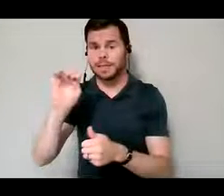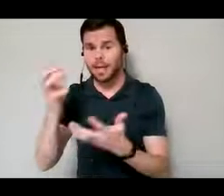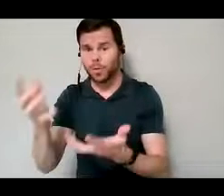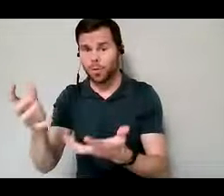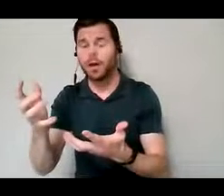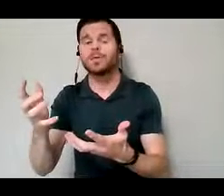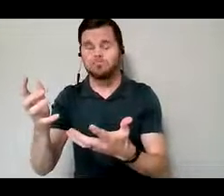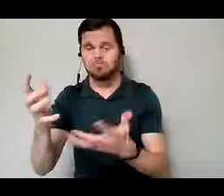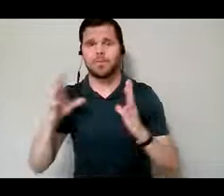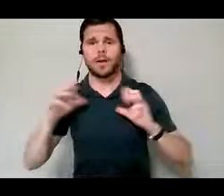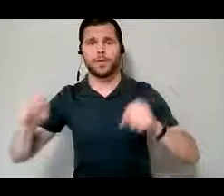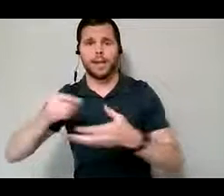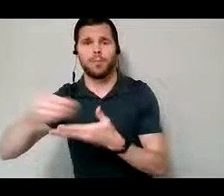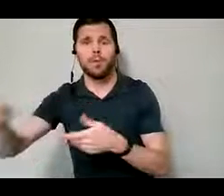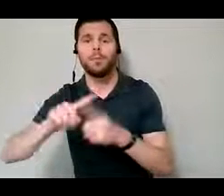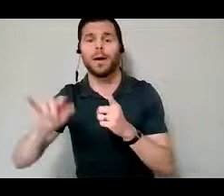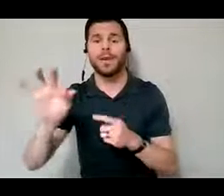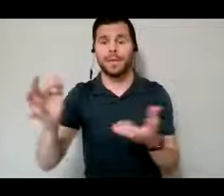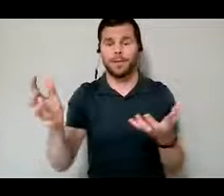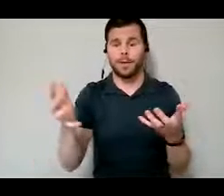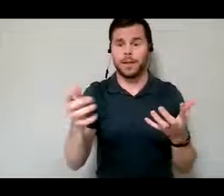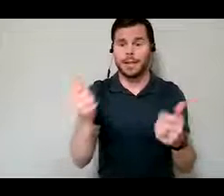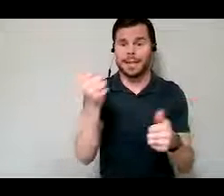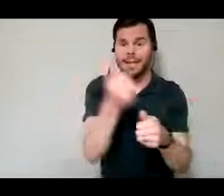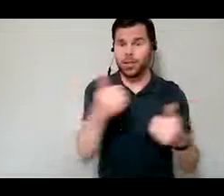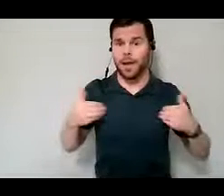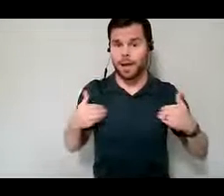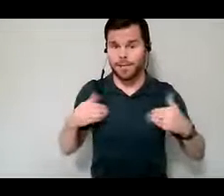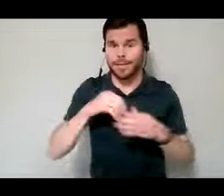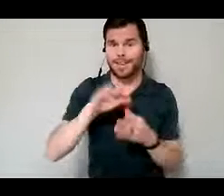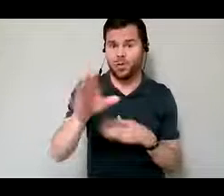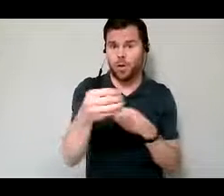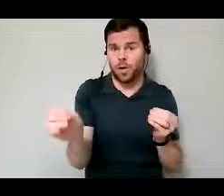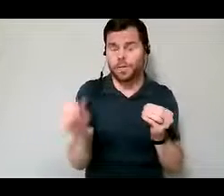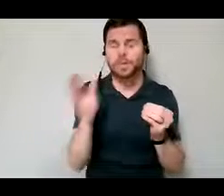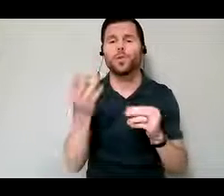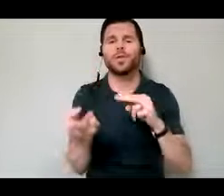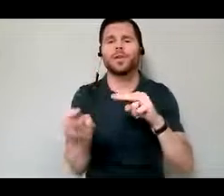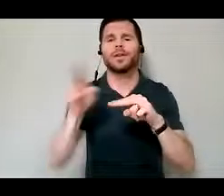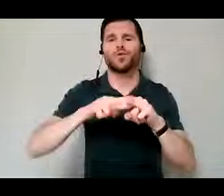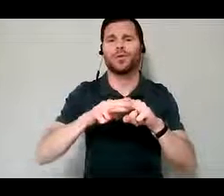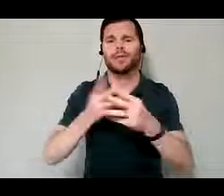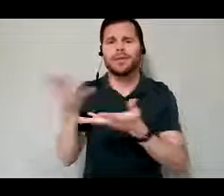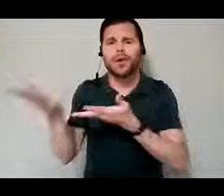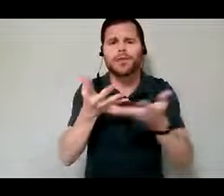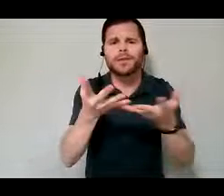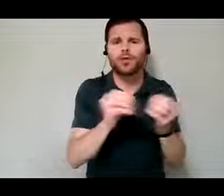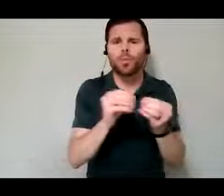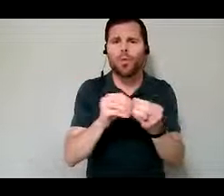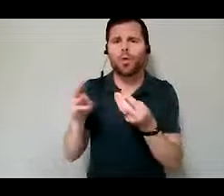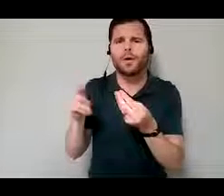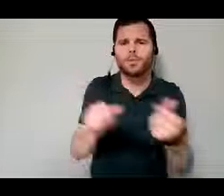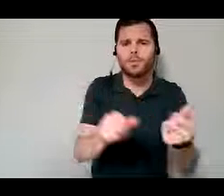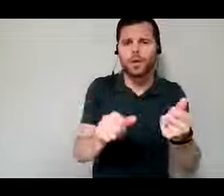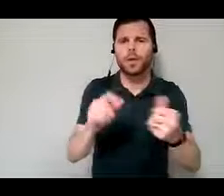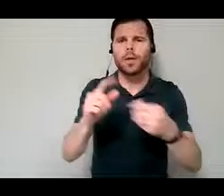everybody has these in their office or, as a way to work with students, it's just a way to increase that conversation with students about possible careers for the